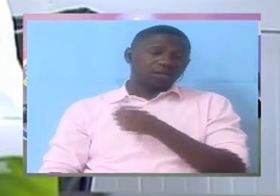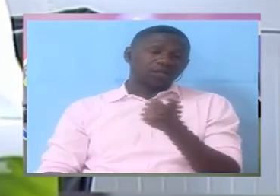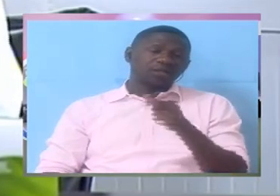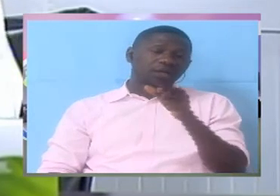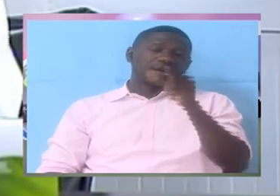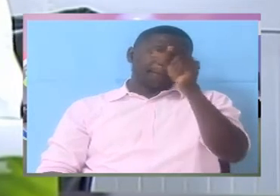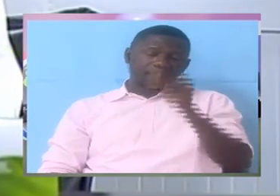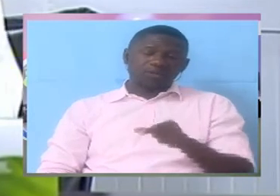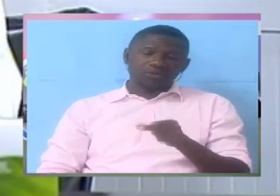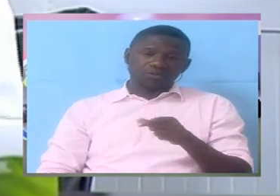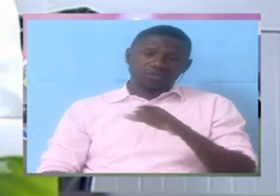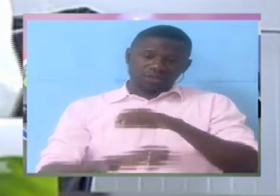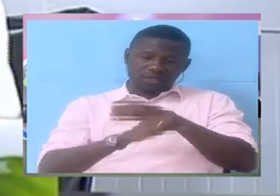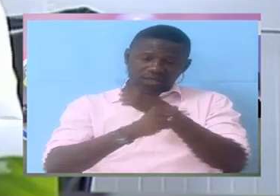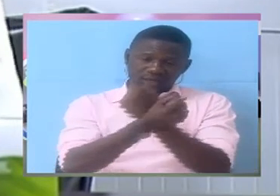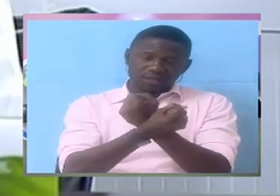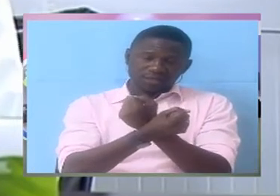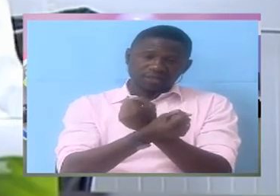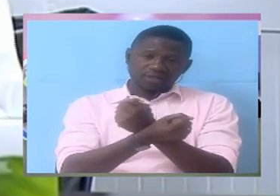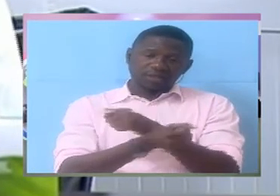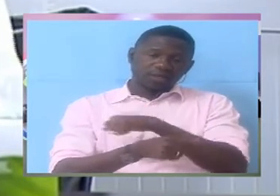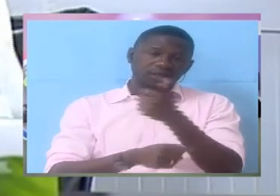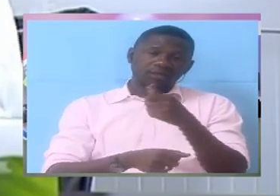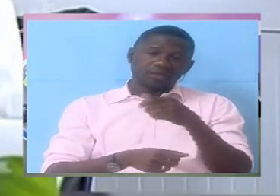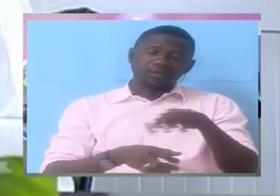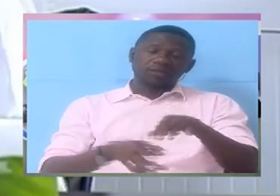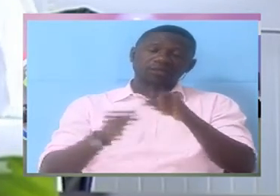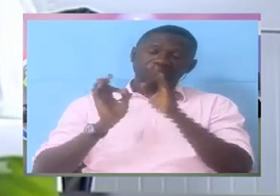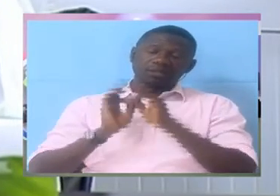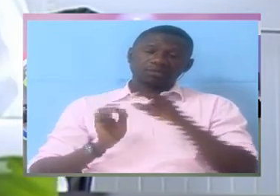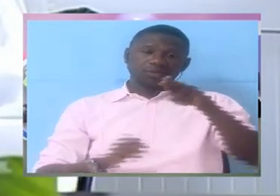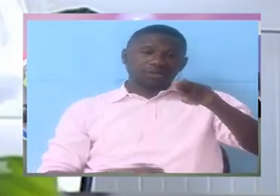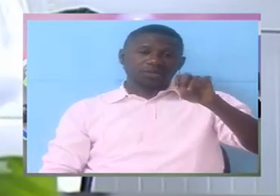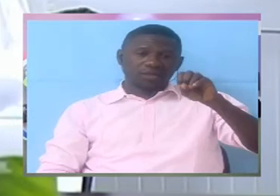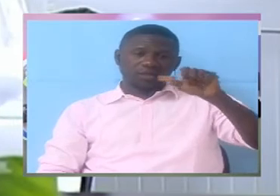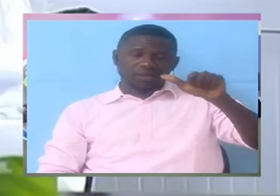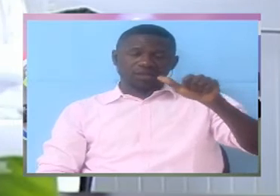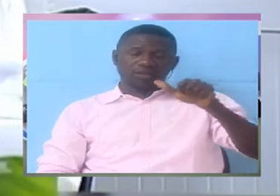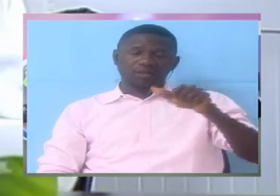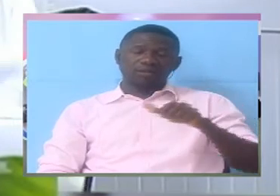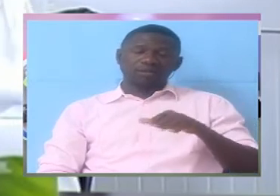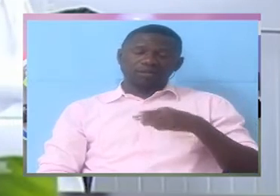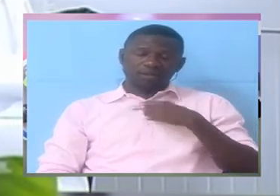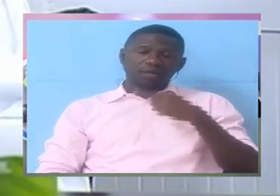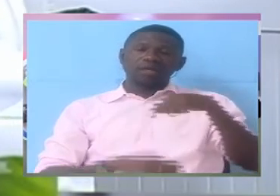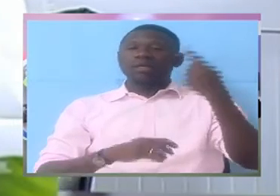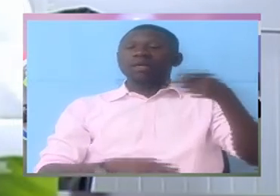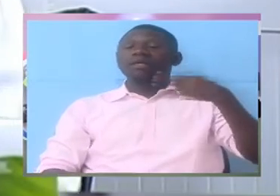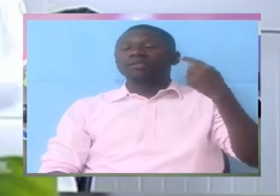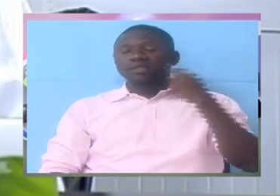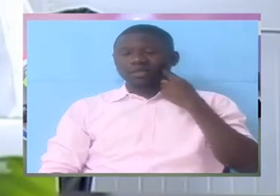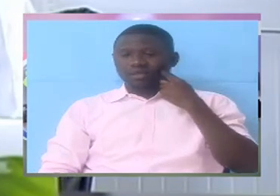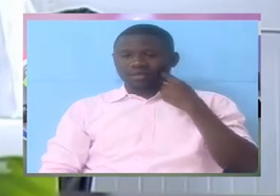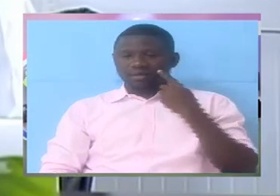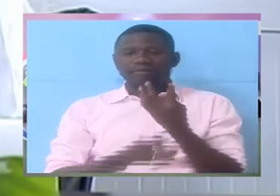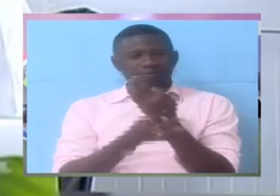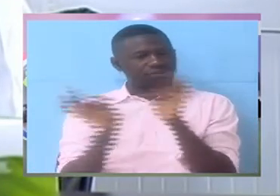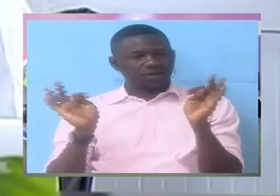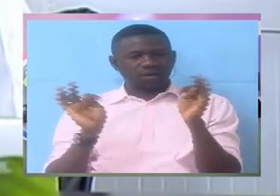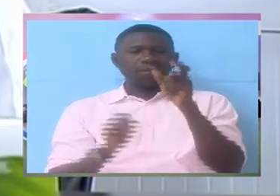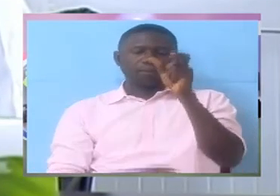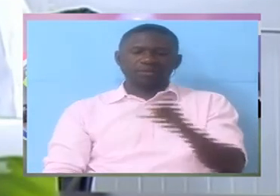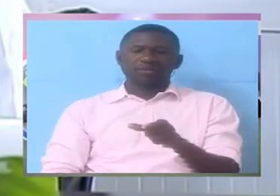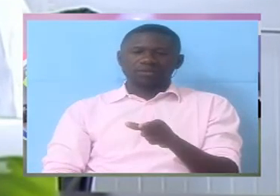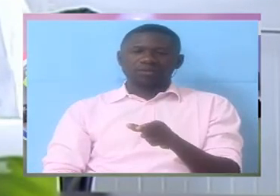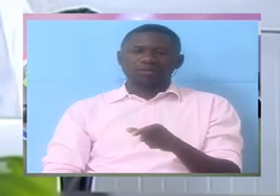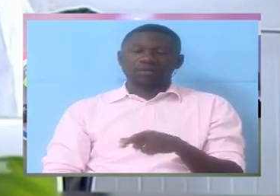and taken to the NIA. The next day, I released him. He never questioned me. I could have acted in another way. Yeah,